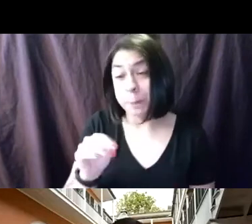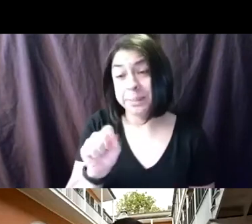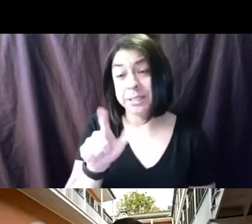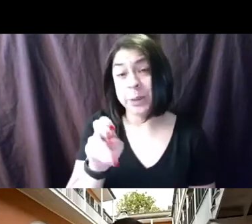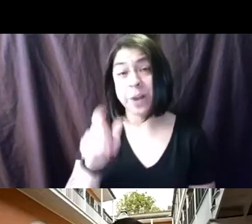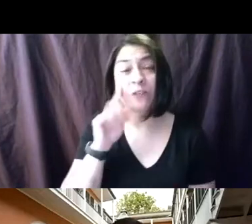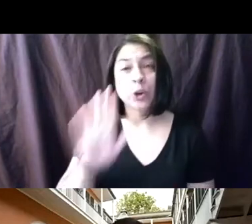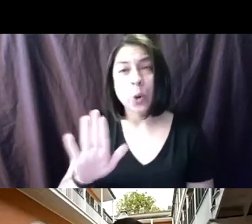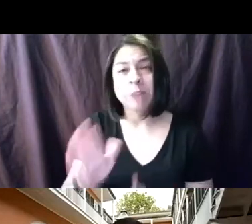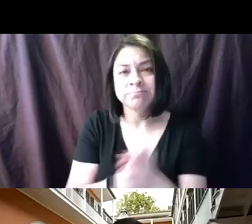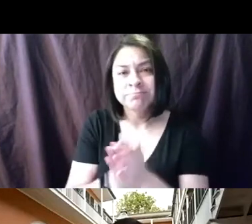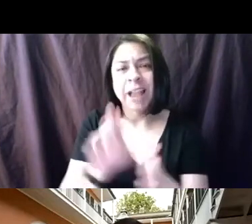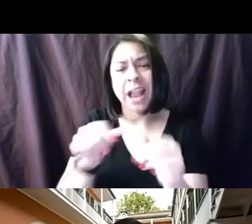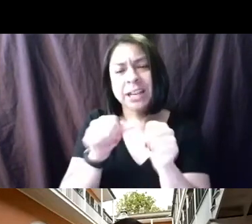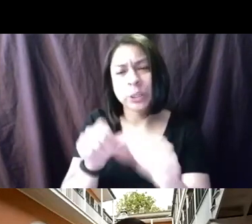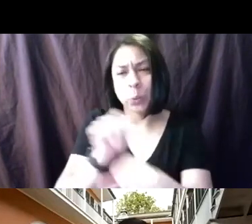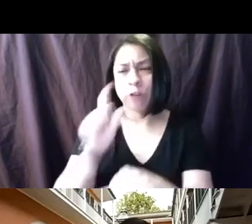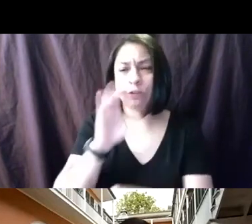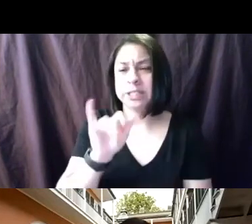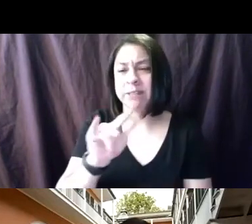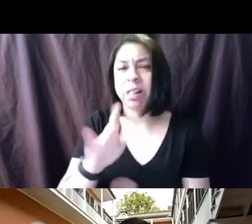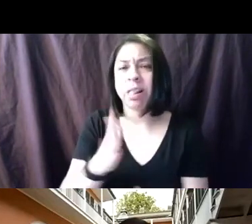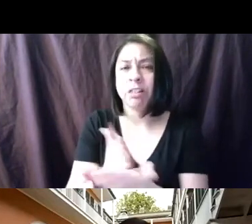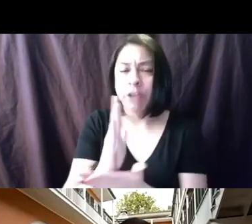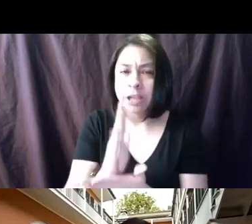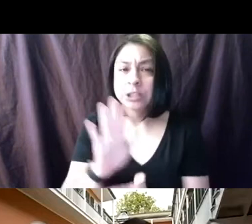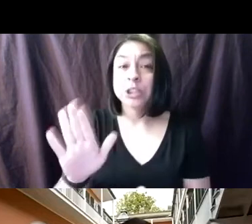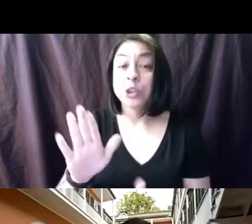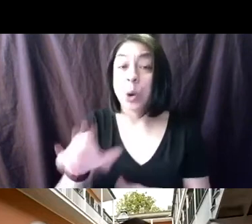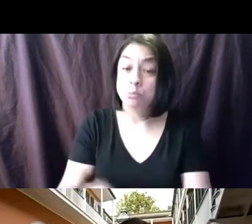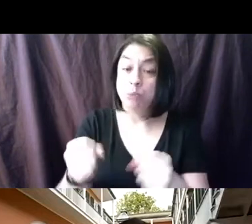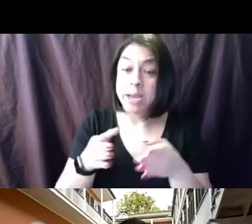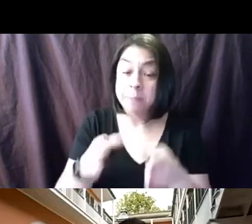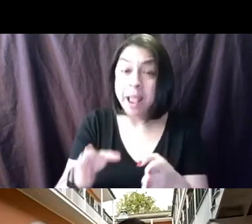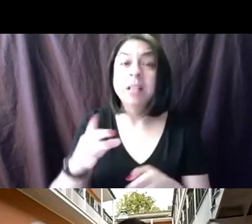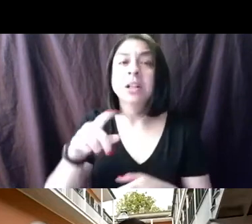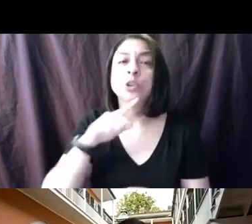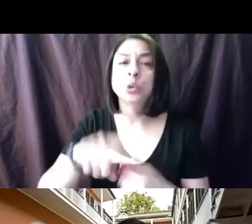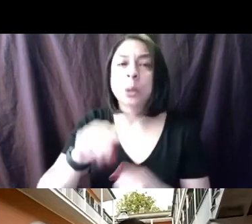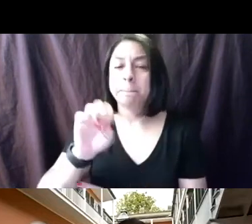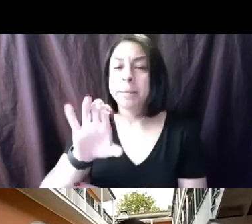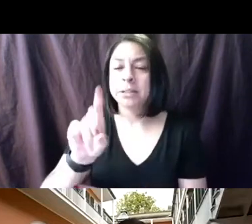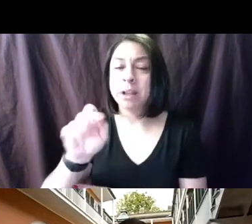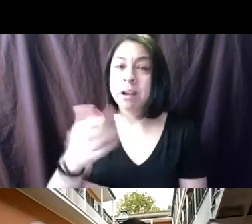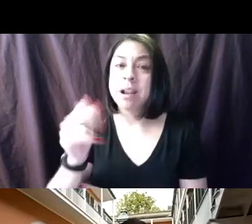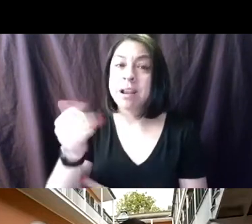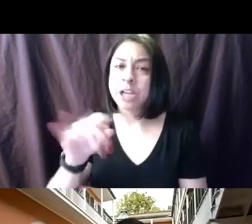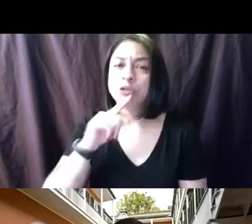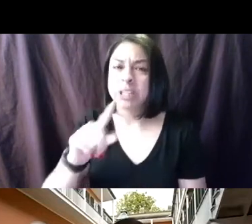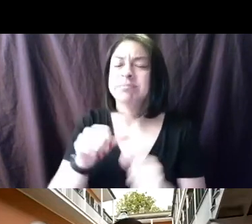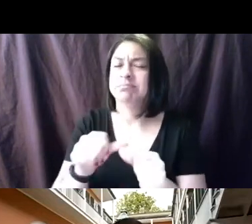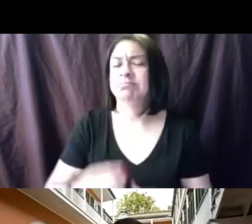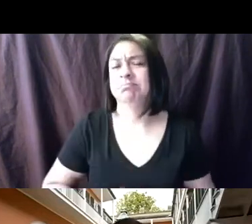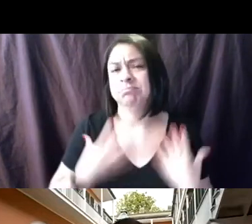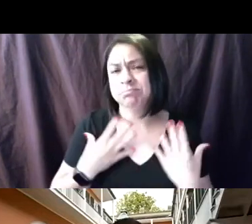your tenacity and continued work for civil rights. Your path-breaking steps into McDonough 19 continue to inspire. Your attendance